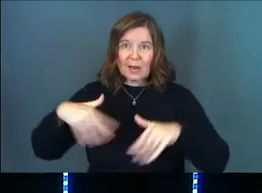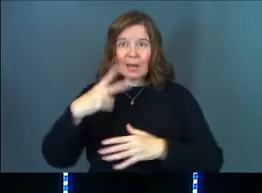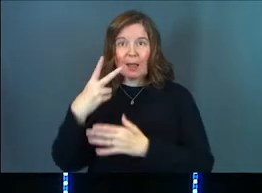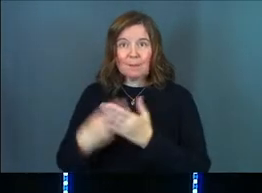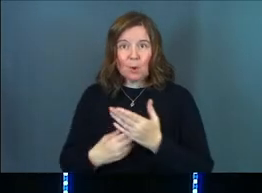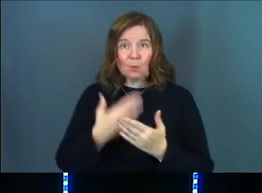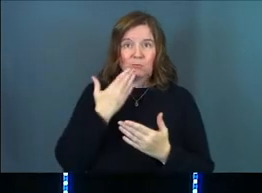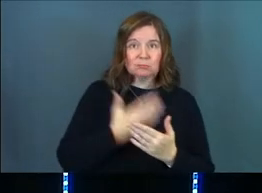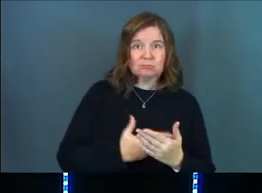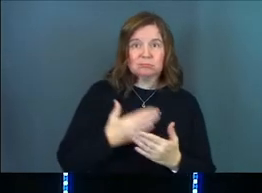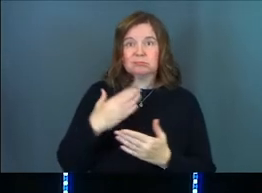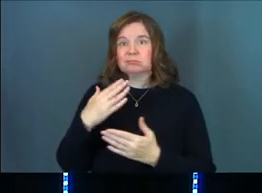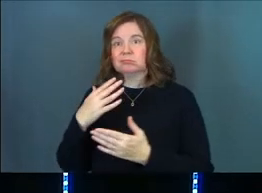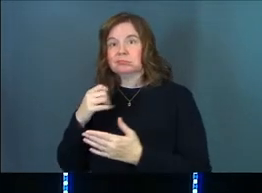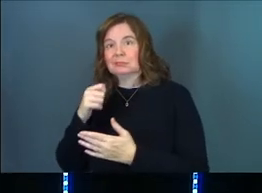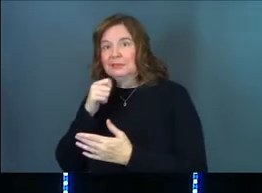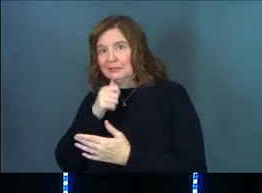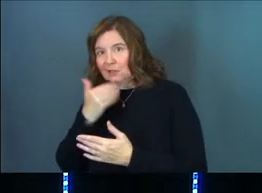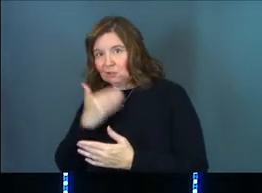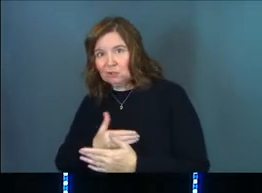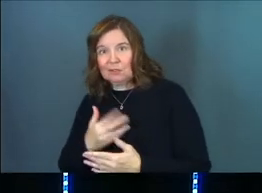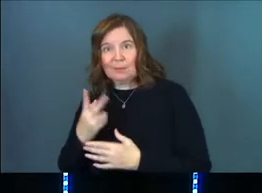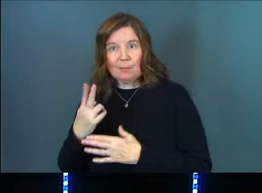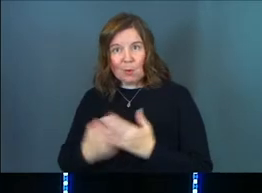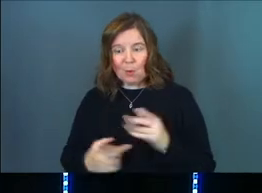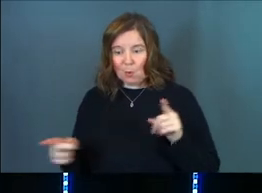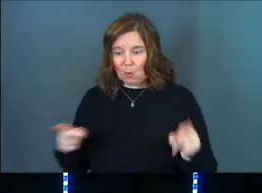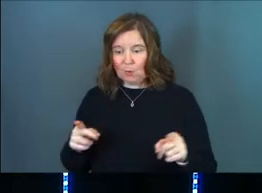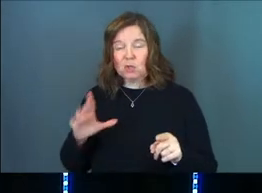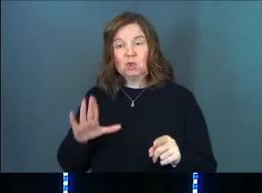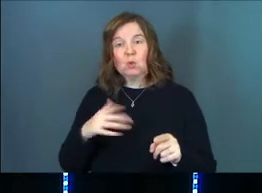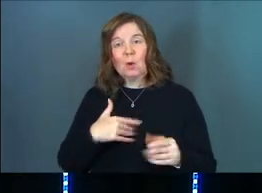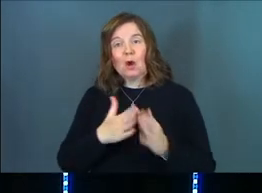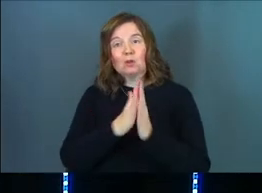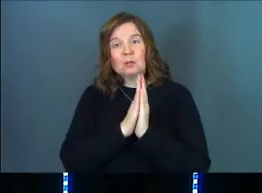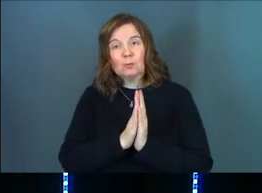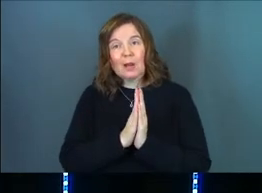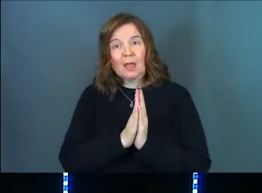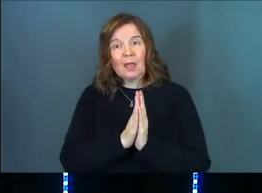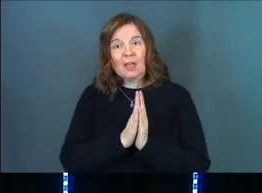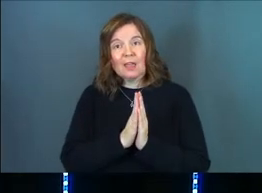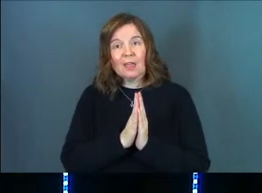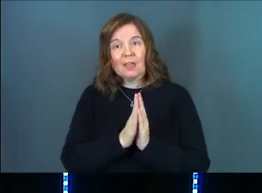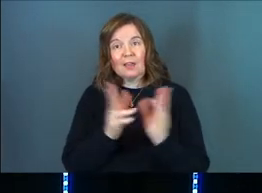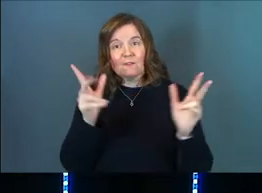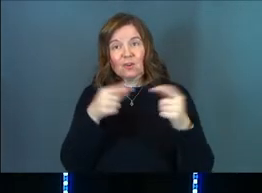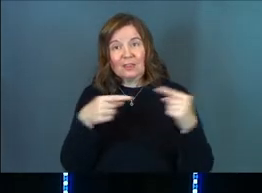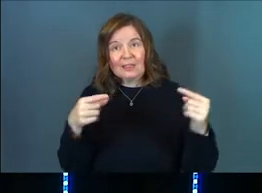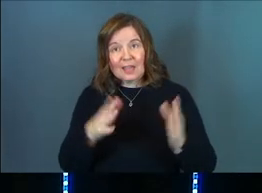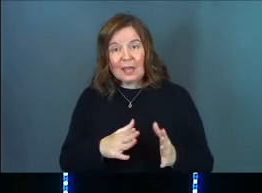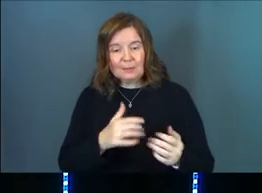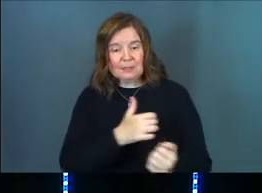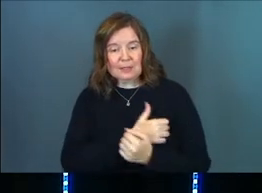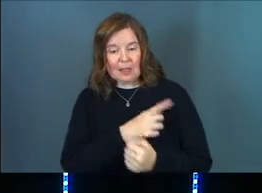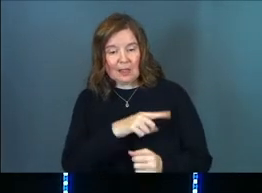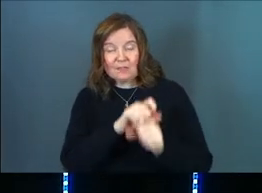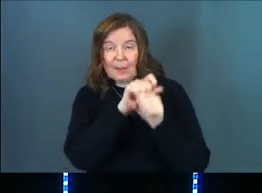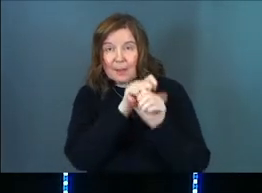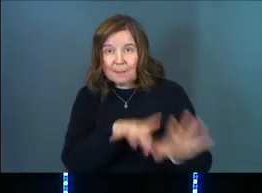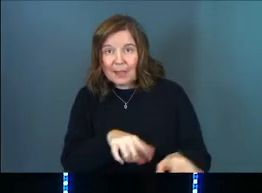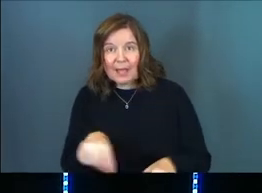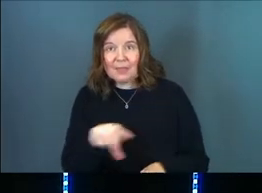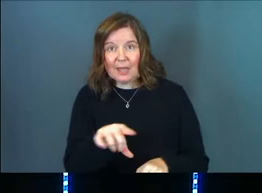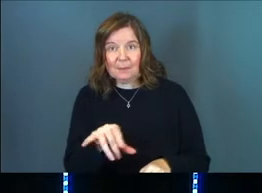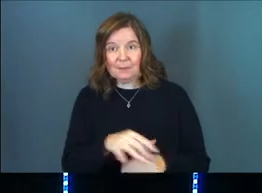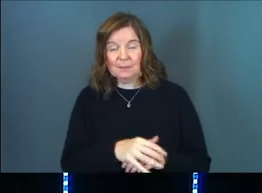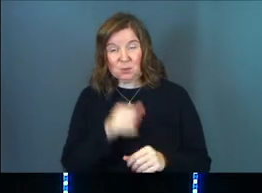alike. This is the ethic of Jesus Christ. He says, you are to pray for your enemies, you're to love them, and you're to bless them.